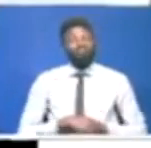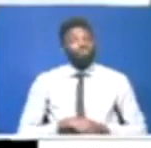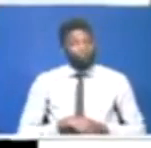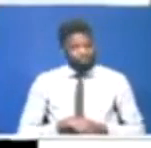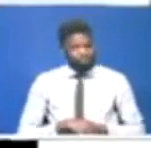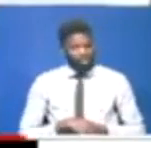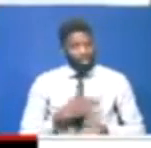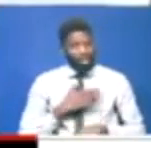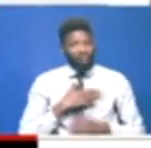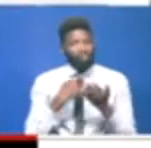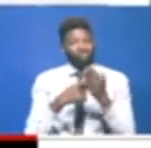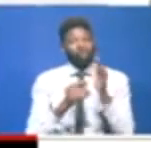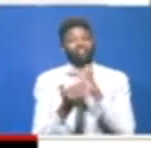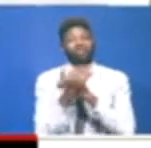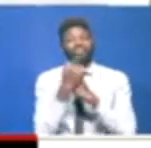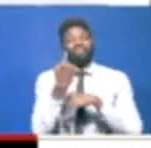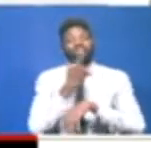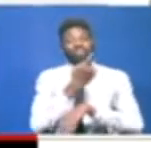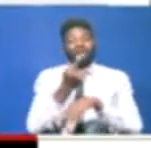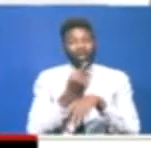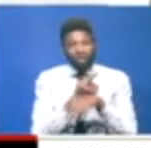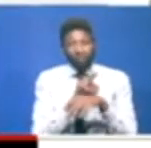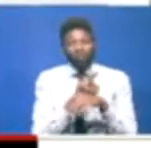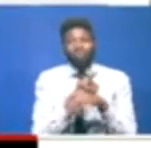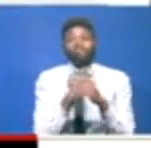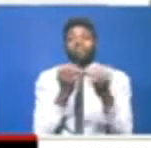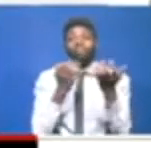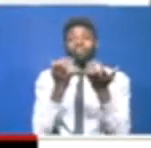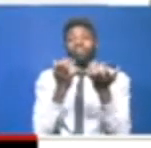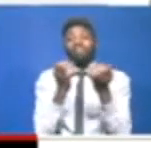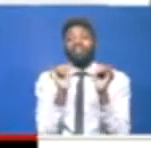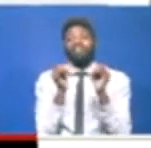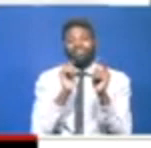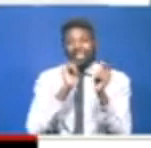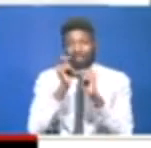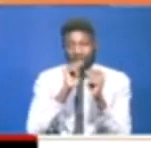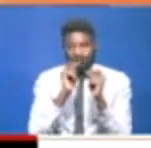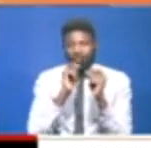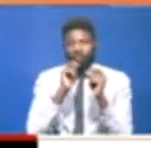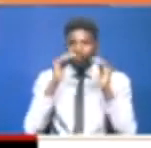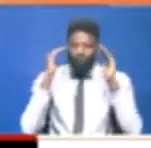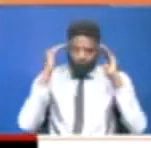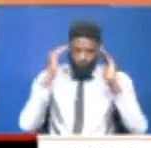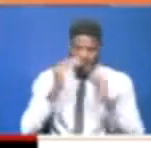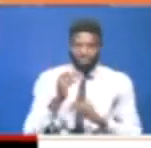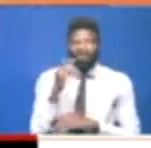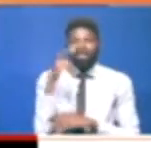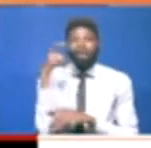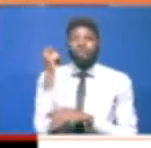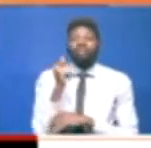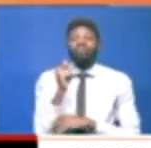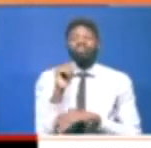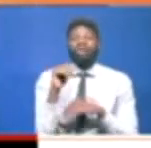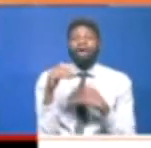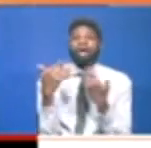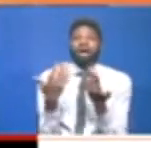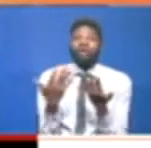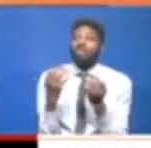this morning in the first hour of BizCheck has revolved around pension, how to save for